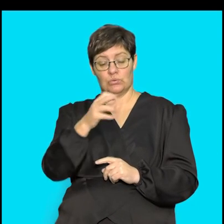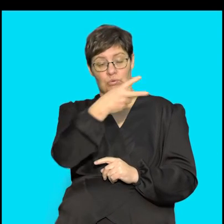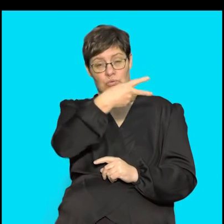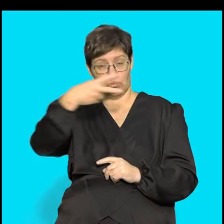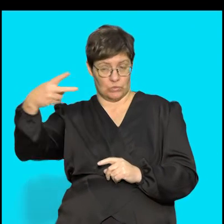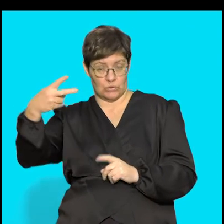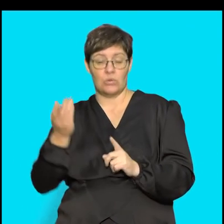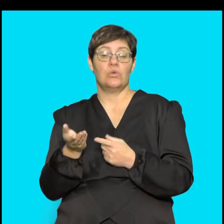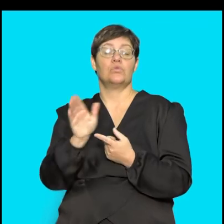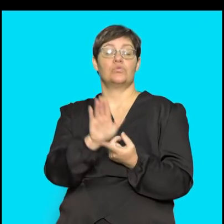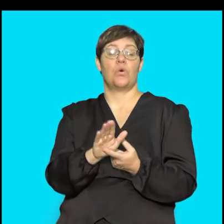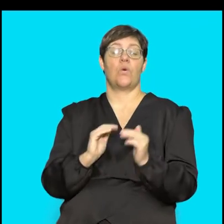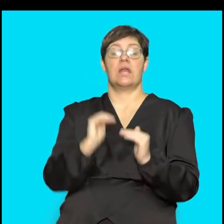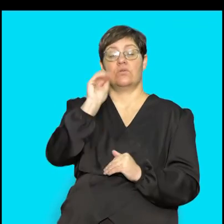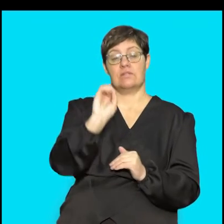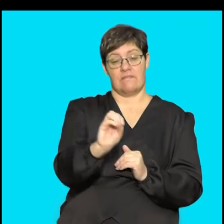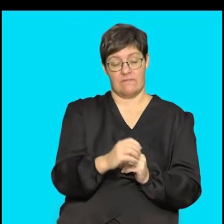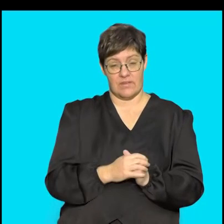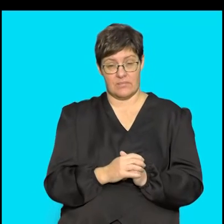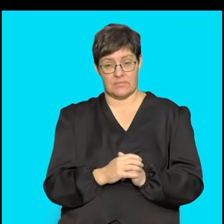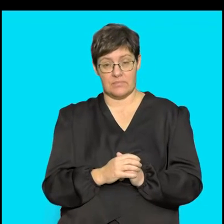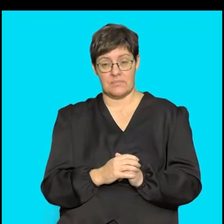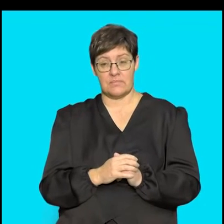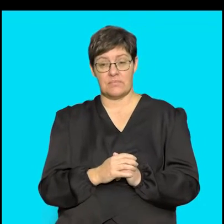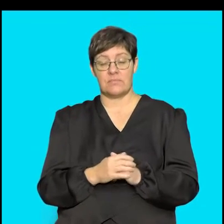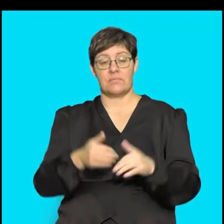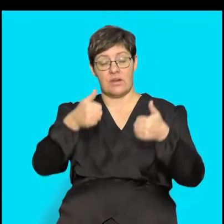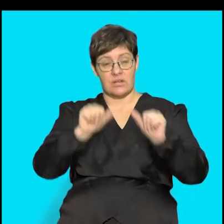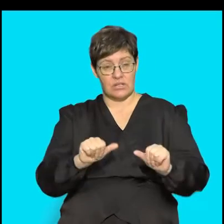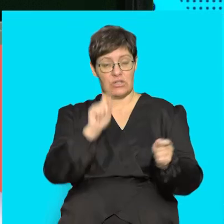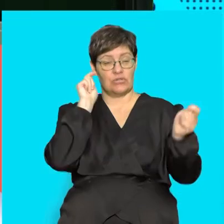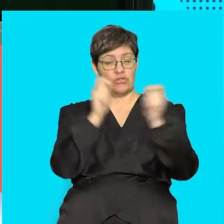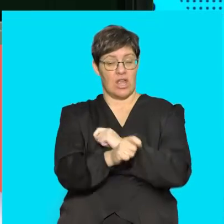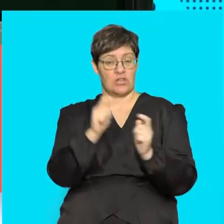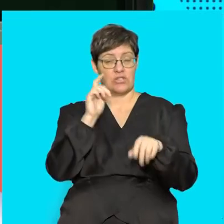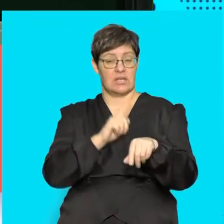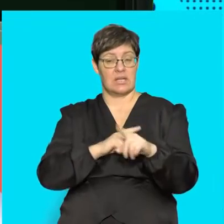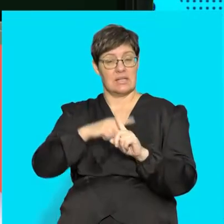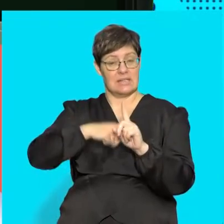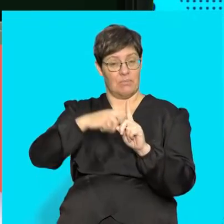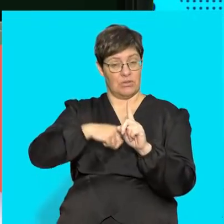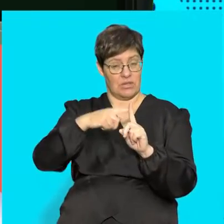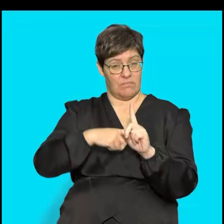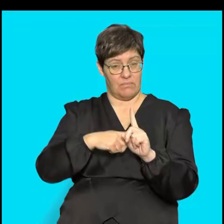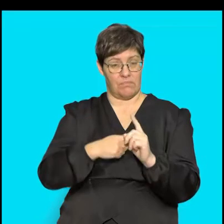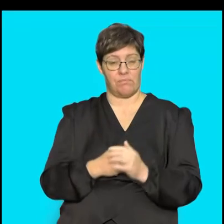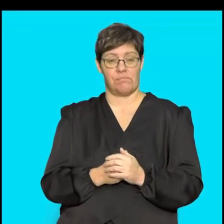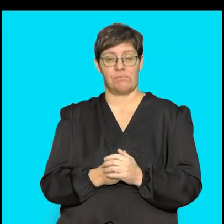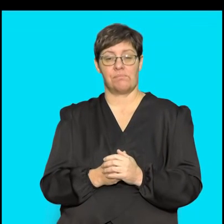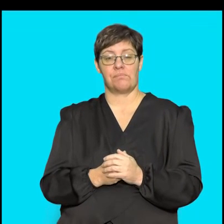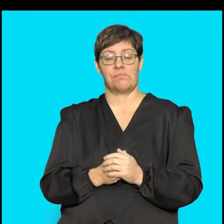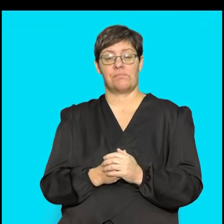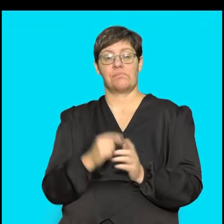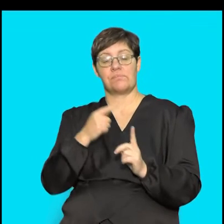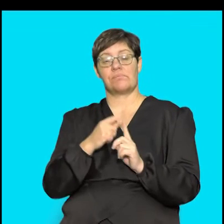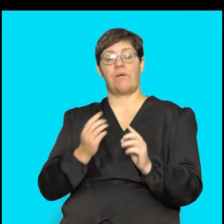vertical lines to show that there was an increase. Then we looked at a change in temperature, specifically